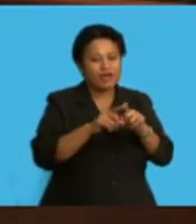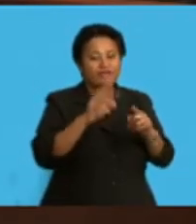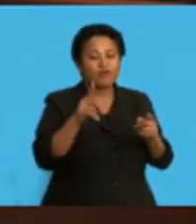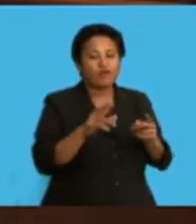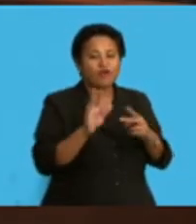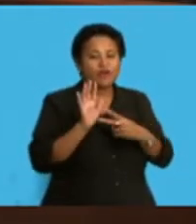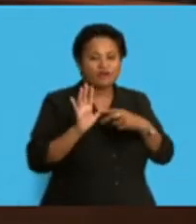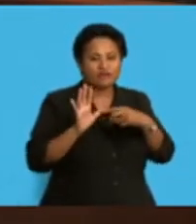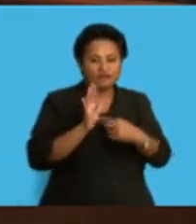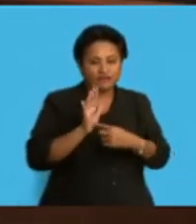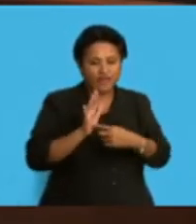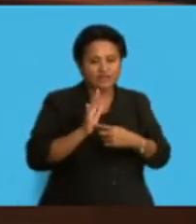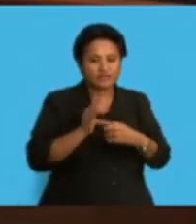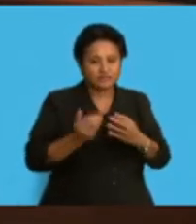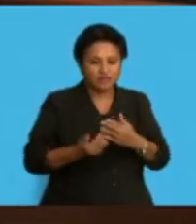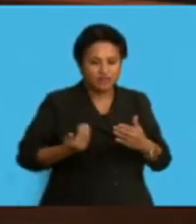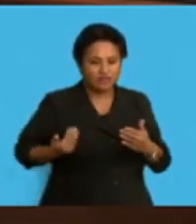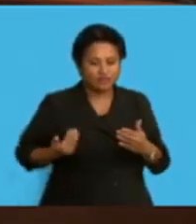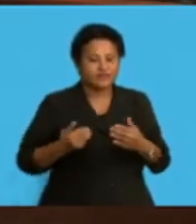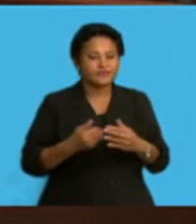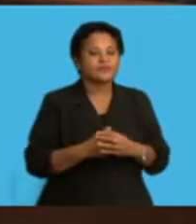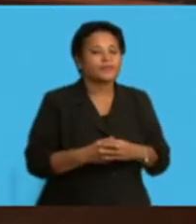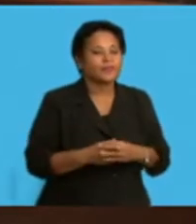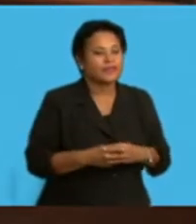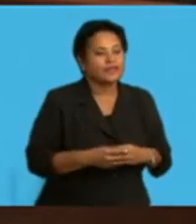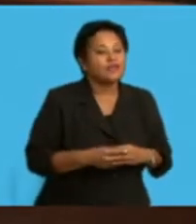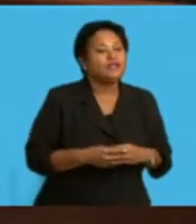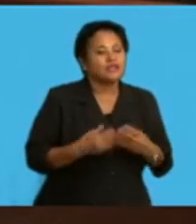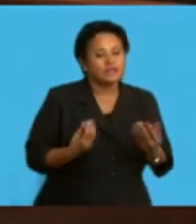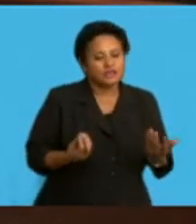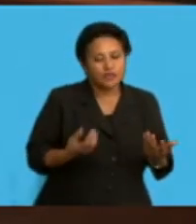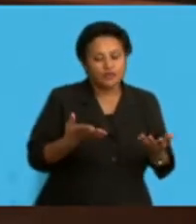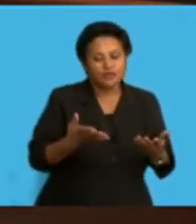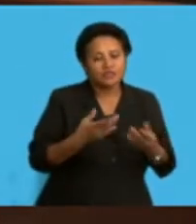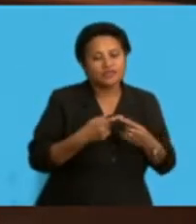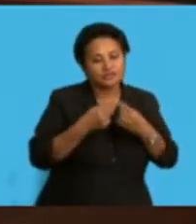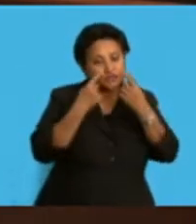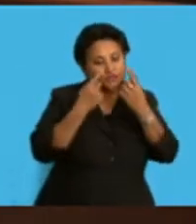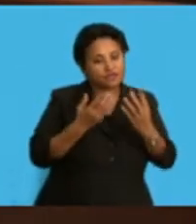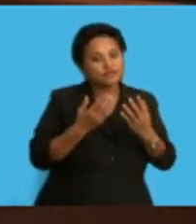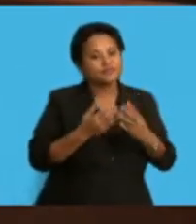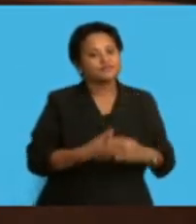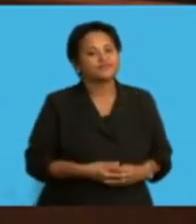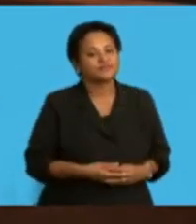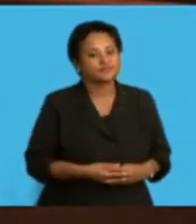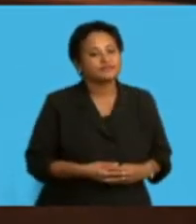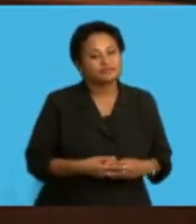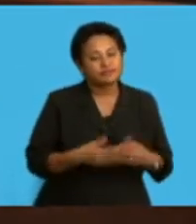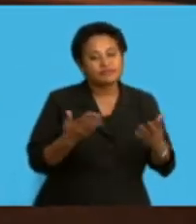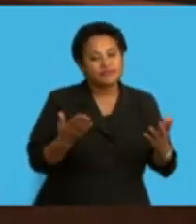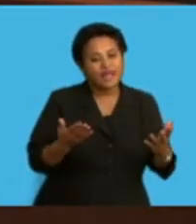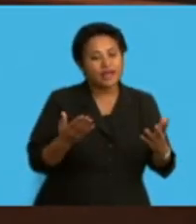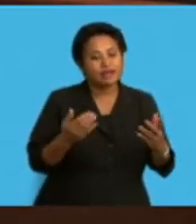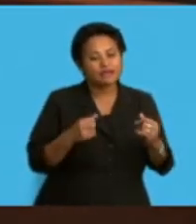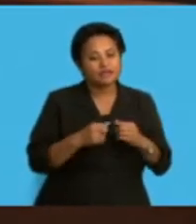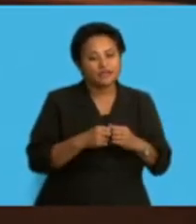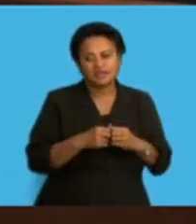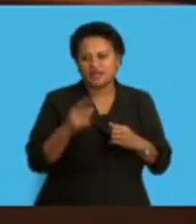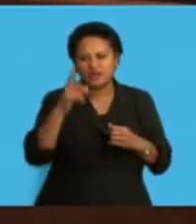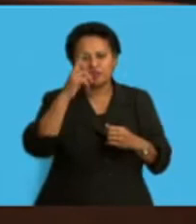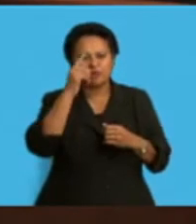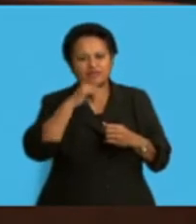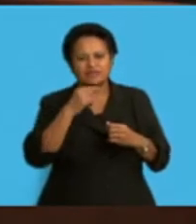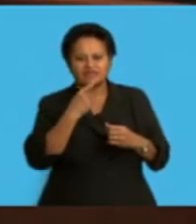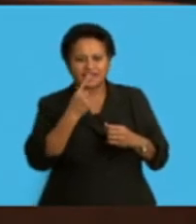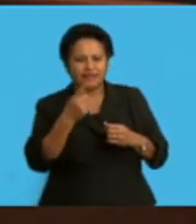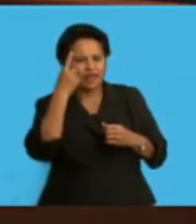exemptions. It is the siren song of populism, a shameless appeal to emotion that tries to conceal a fundamental lie. But this government,